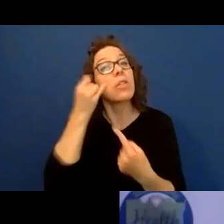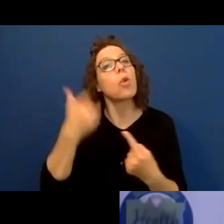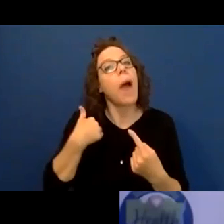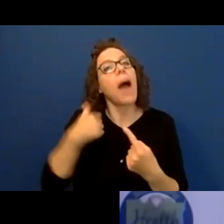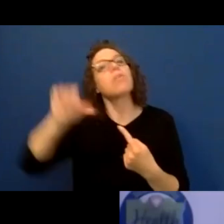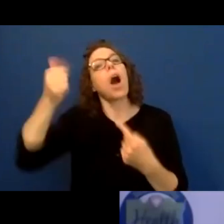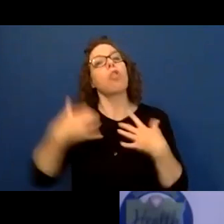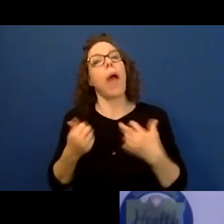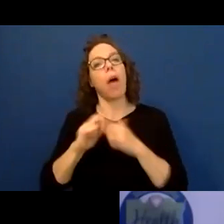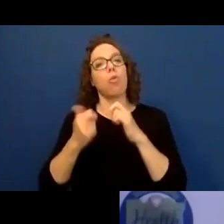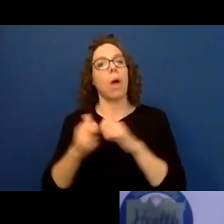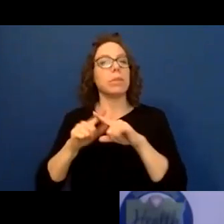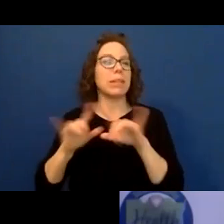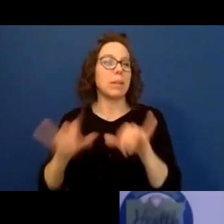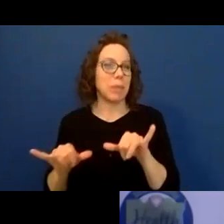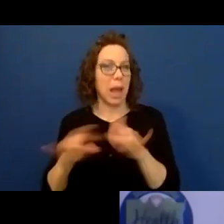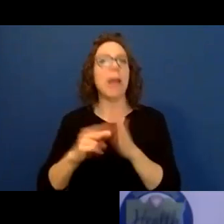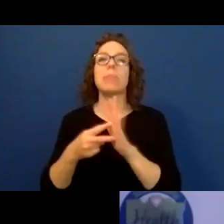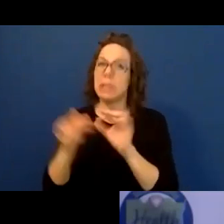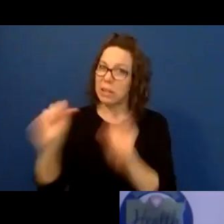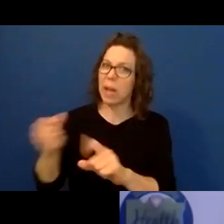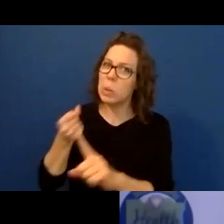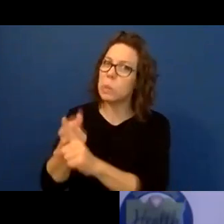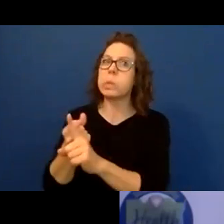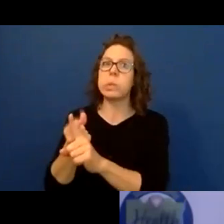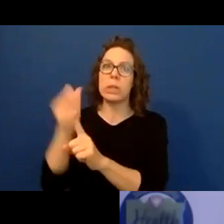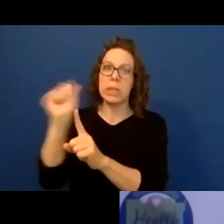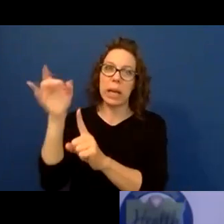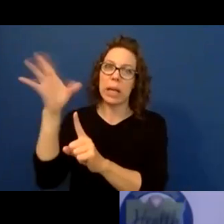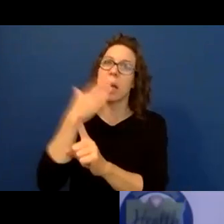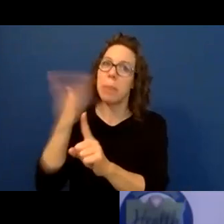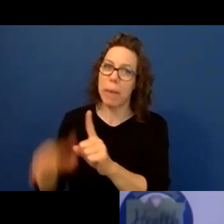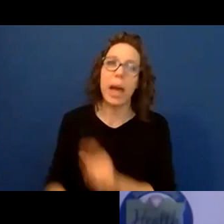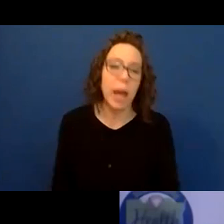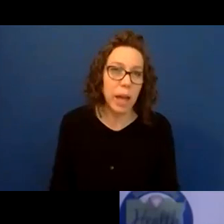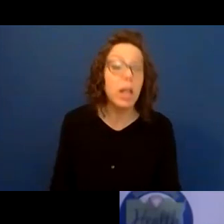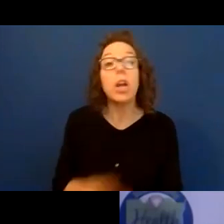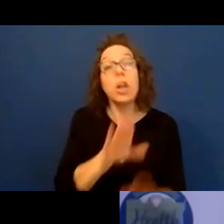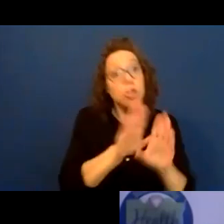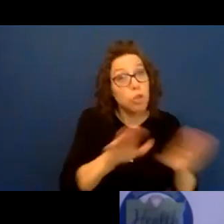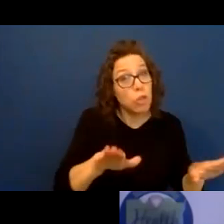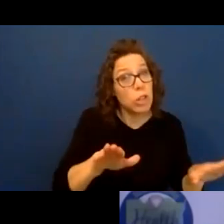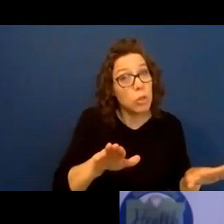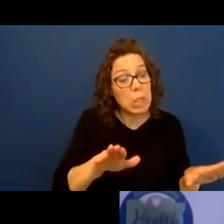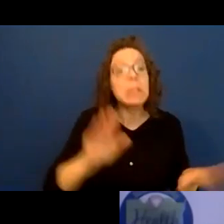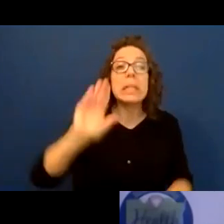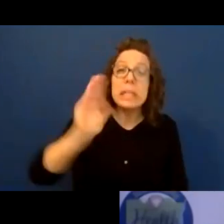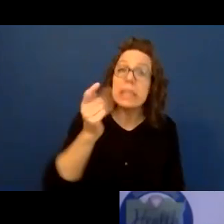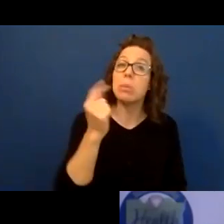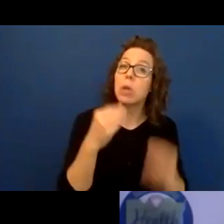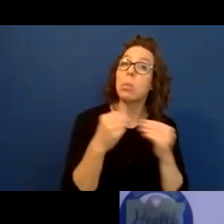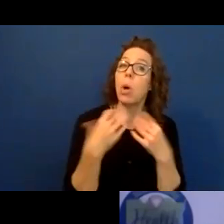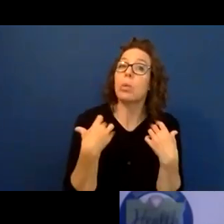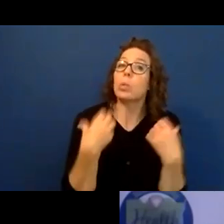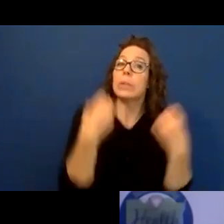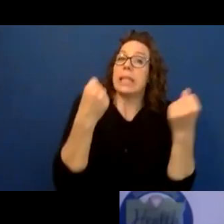health conditions or chronic health conditions, it can be very serious. So while children seem to be a little bit more resilient,